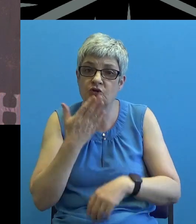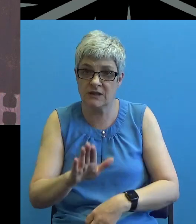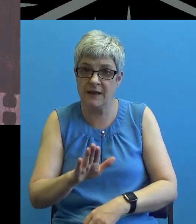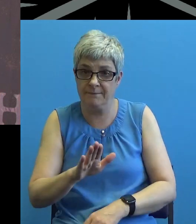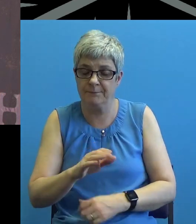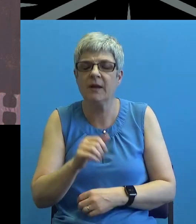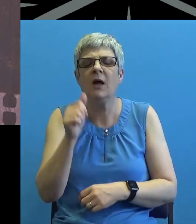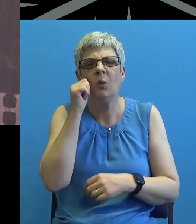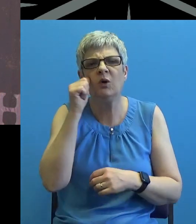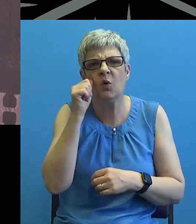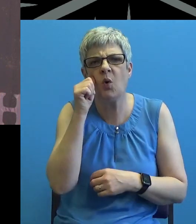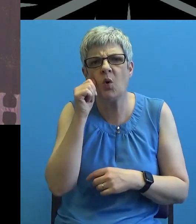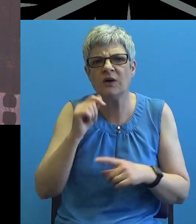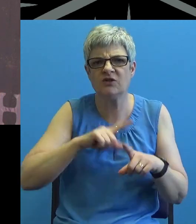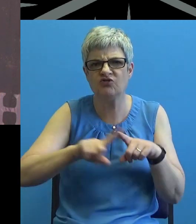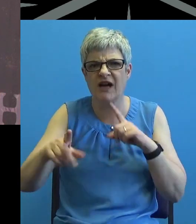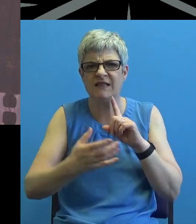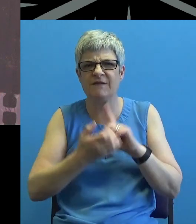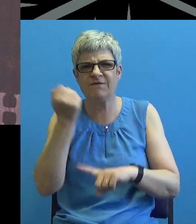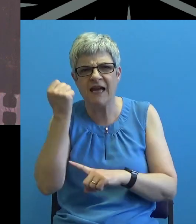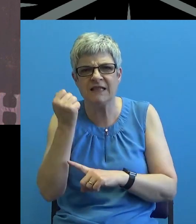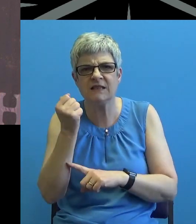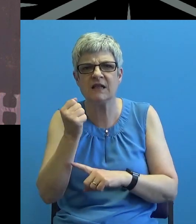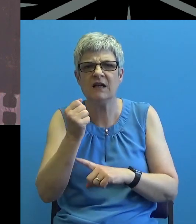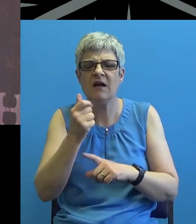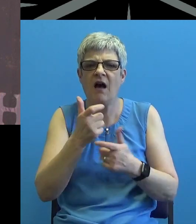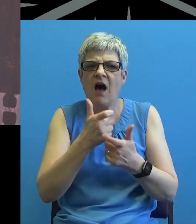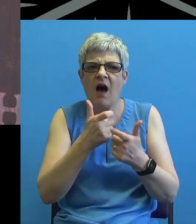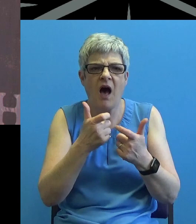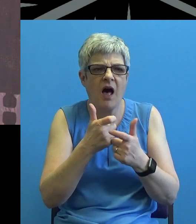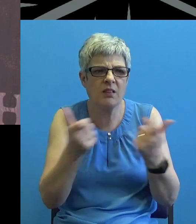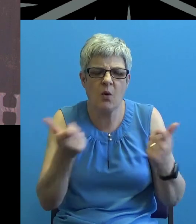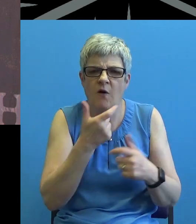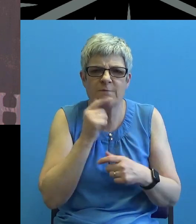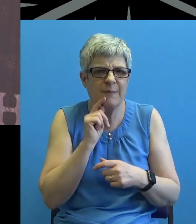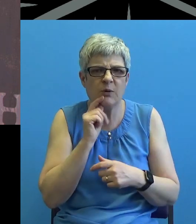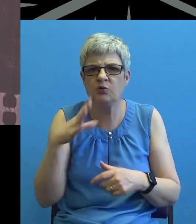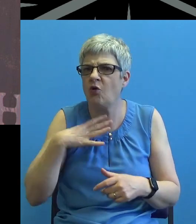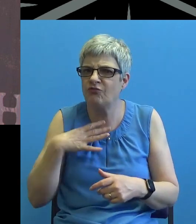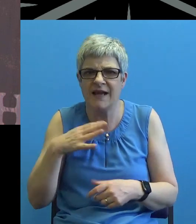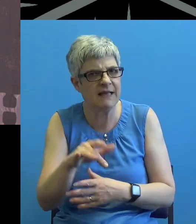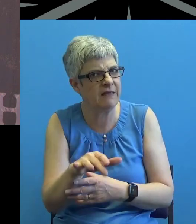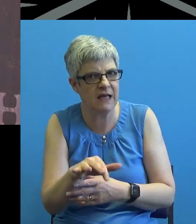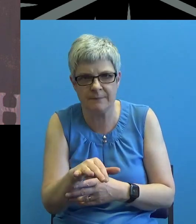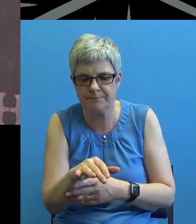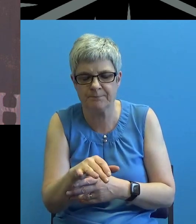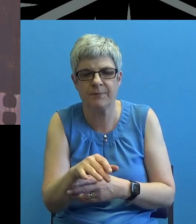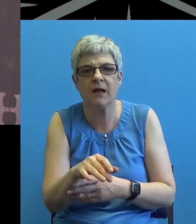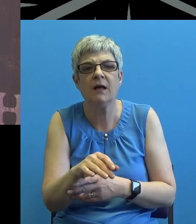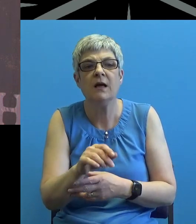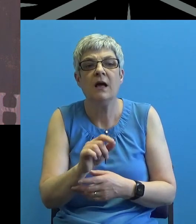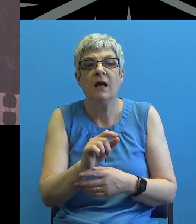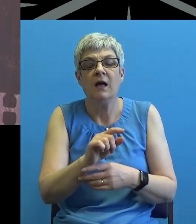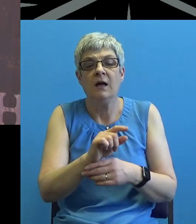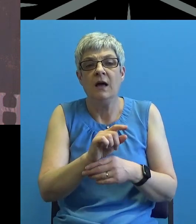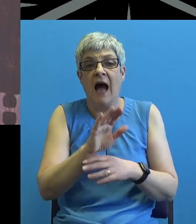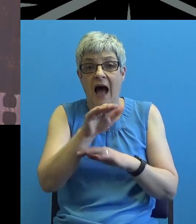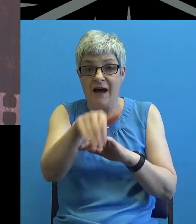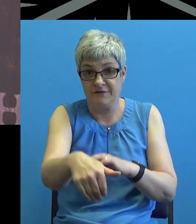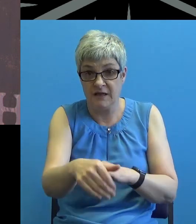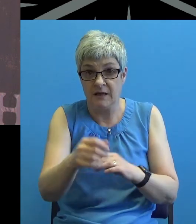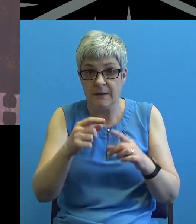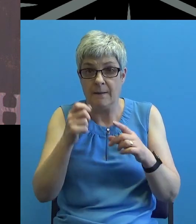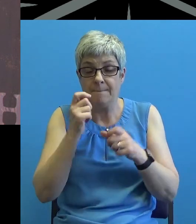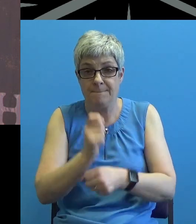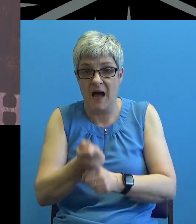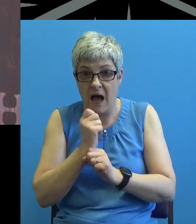We know he's going to find a lot of fruitless people there. Not long after Palm Sunday, you might remember in